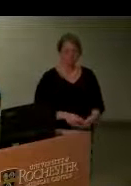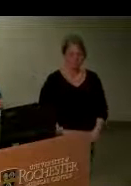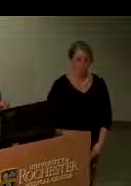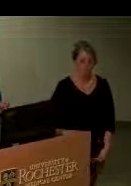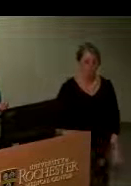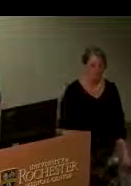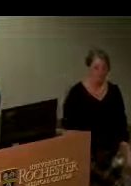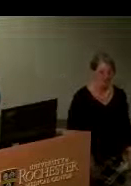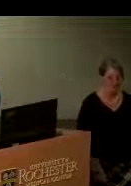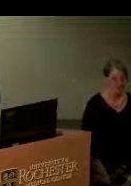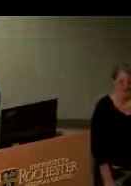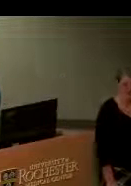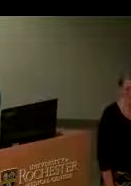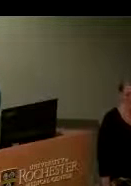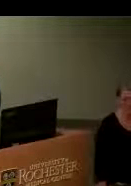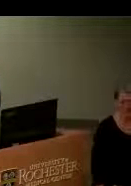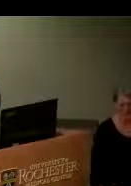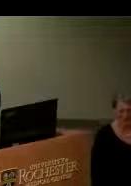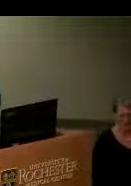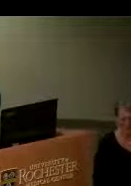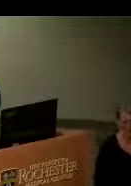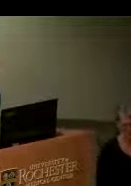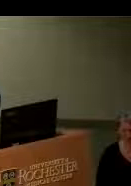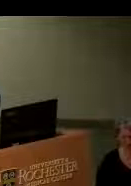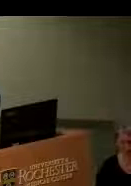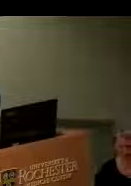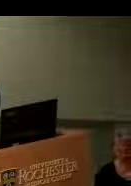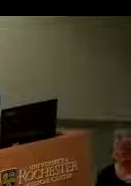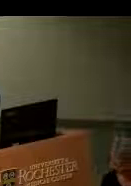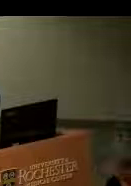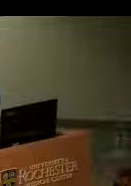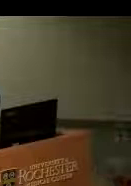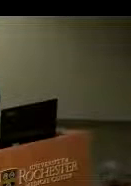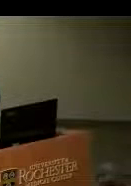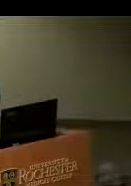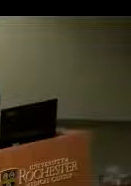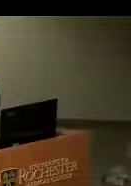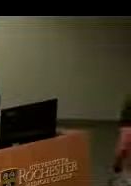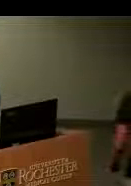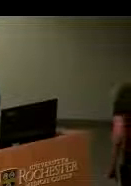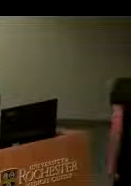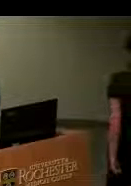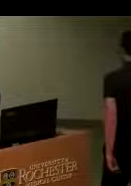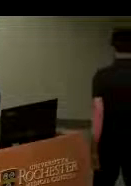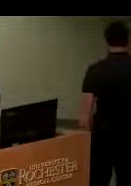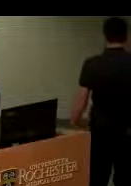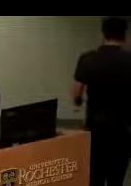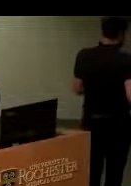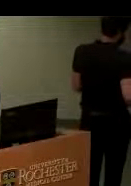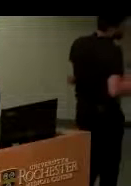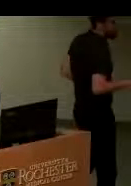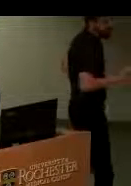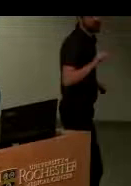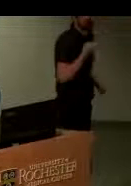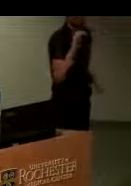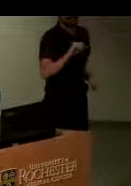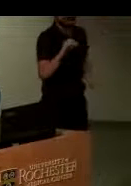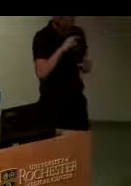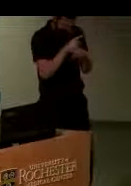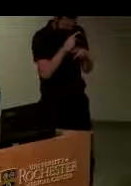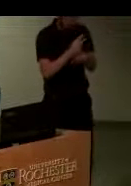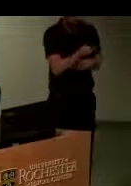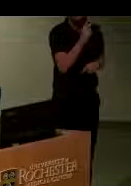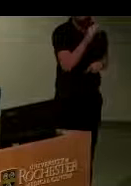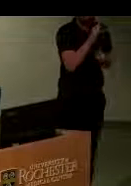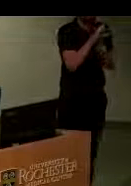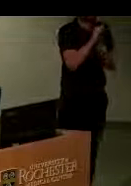This is what a week in the first 2 years looks like. They deconstruct 2 cases on Monday. These are really tough cases. If I showed you